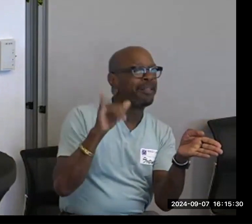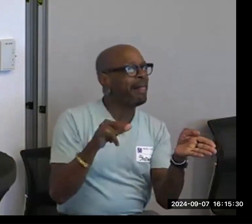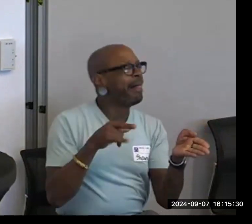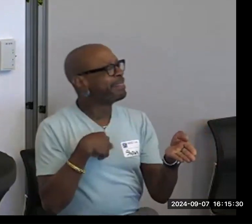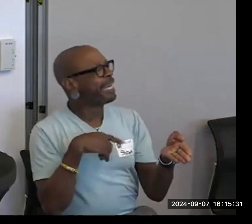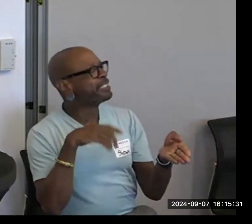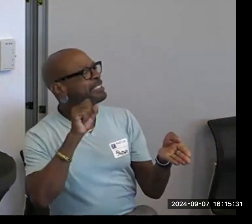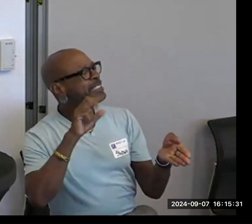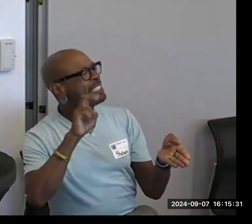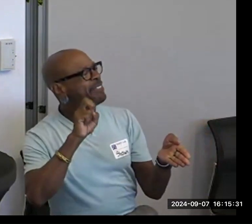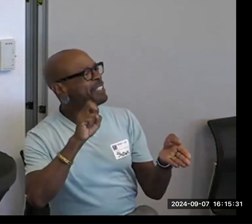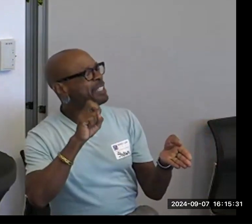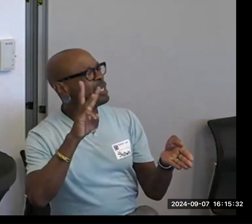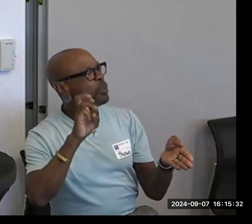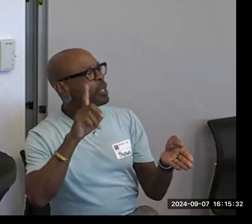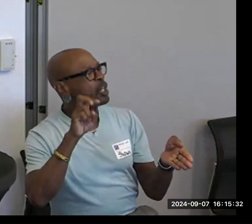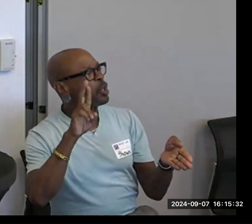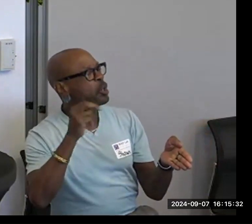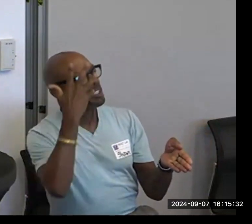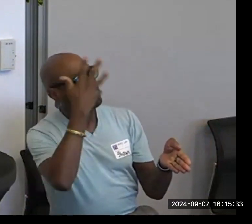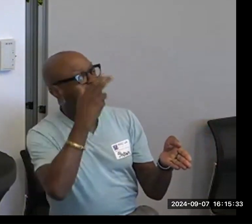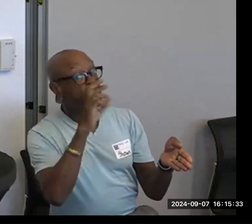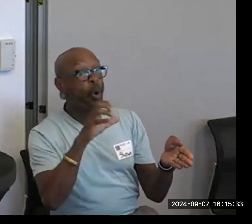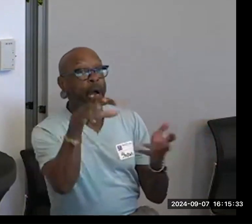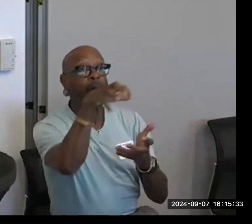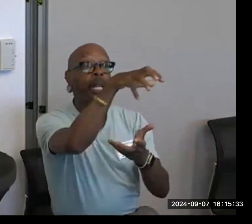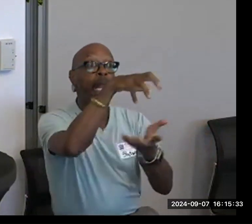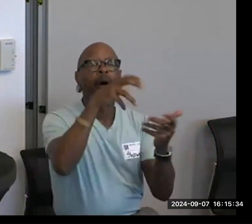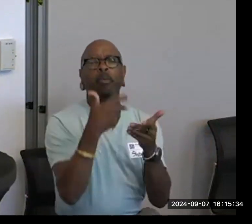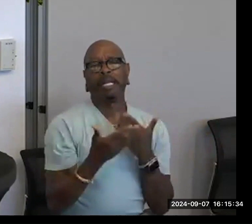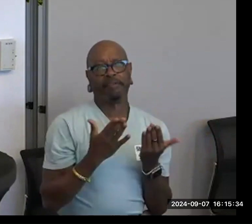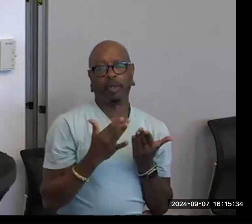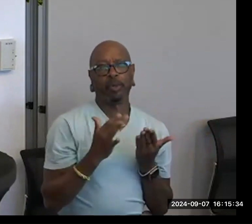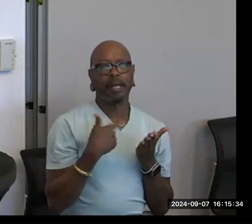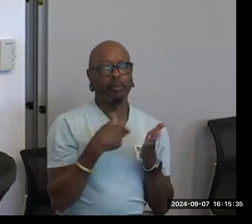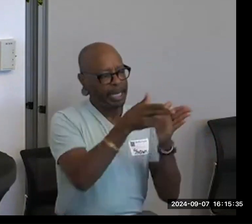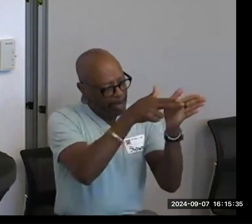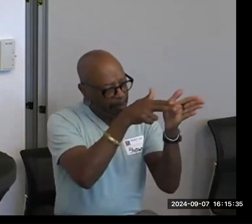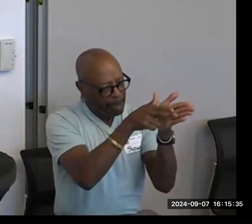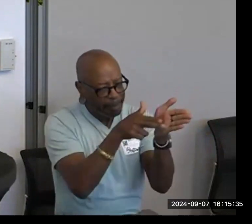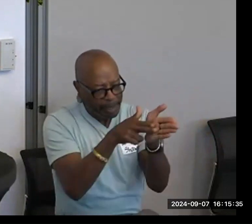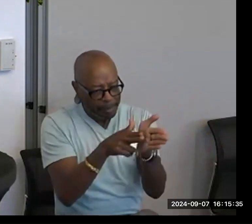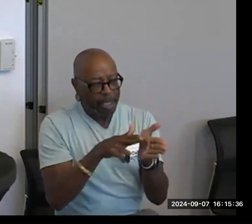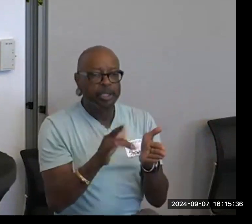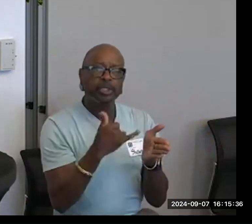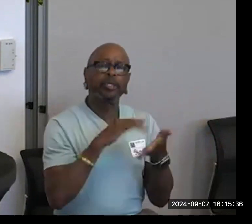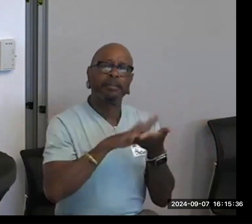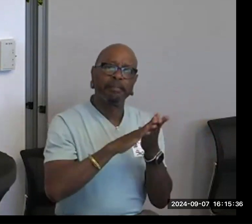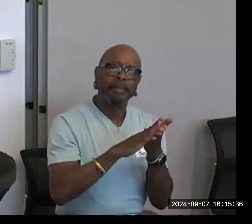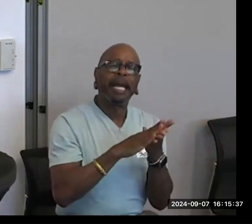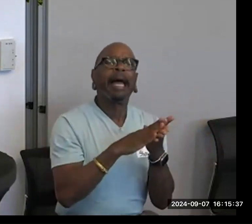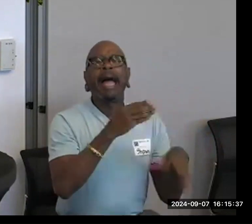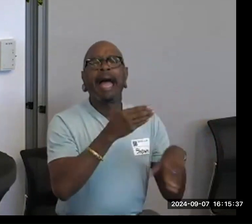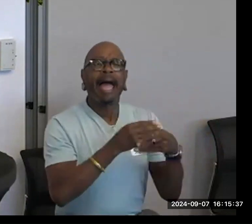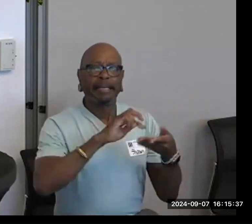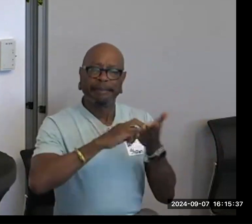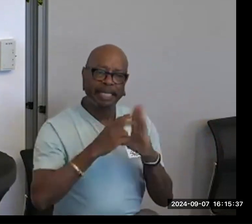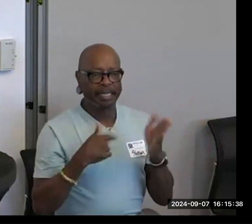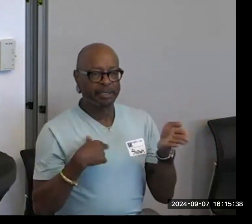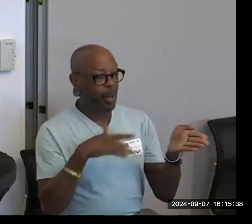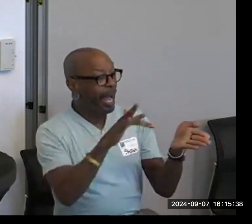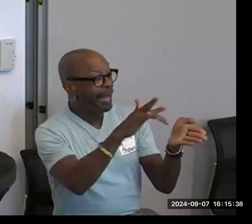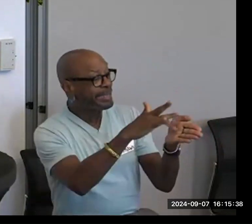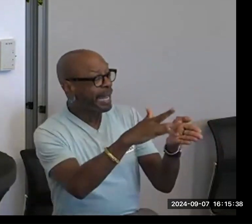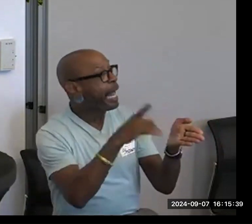face, or that's a cloud, or whatever it is. I want labels on that stuff so they'll be meaningful. Once I hear